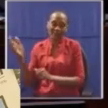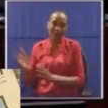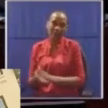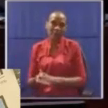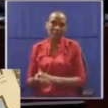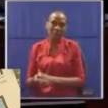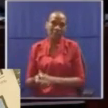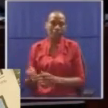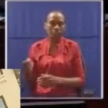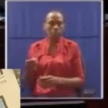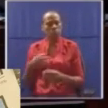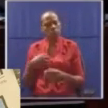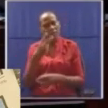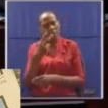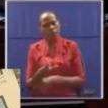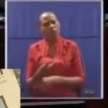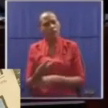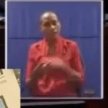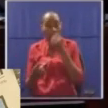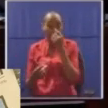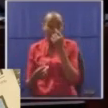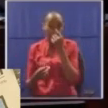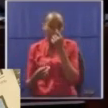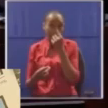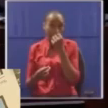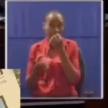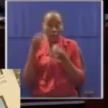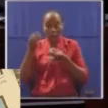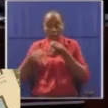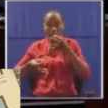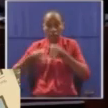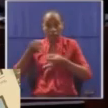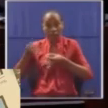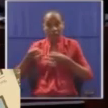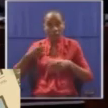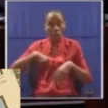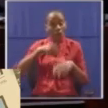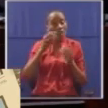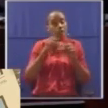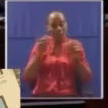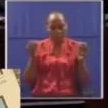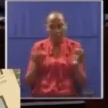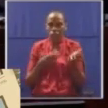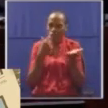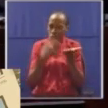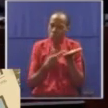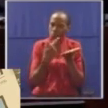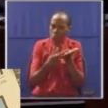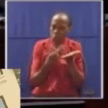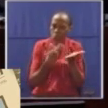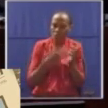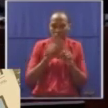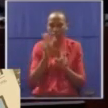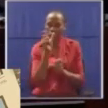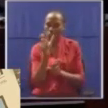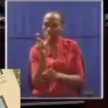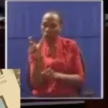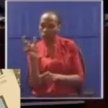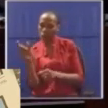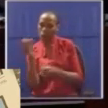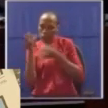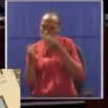if one considers as well that the definitions, whilst we have worked on the definitions and tried to contribute to